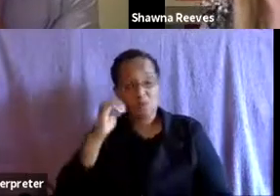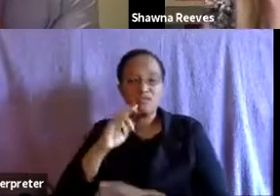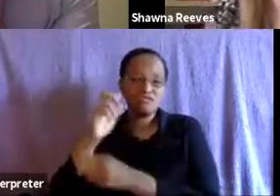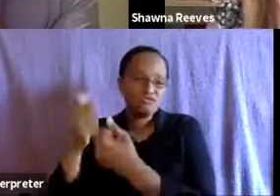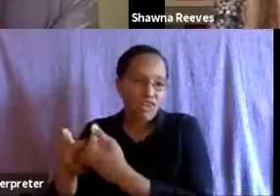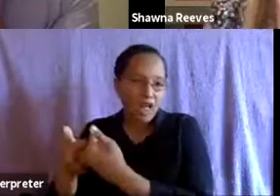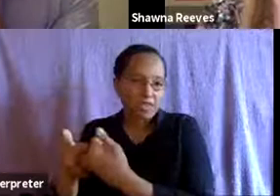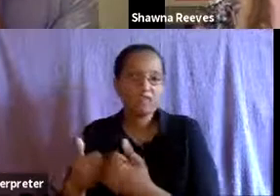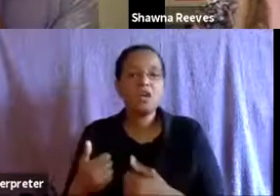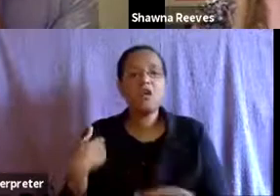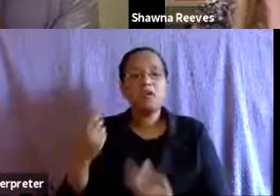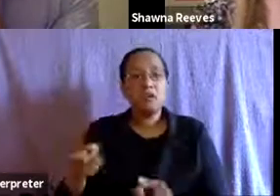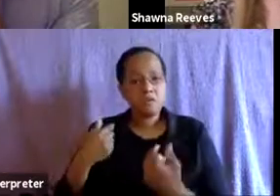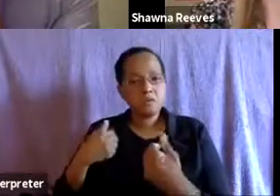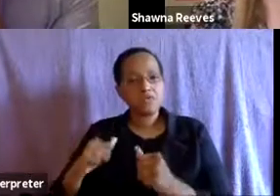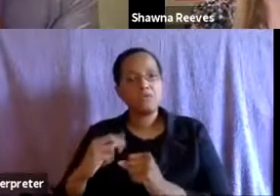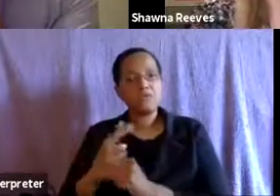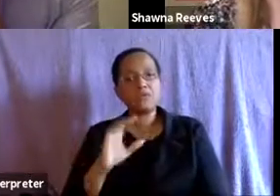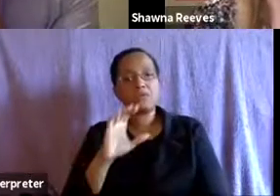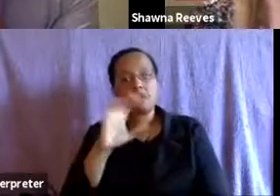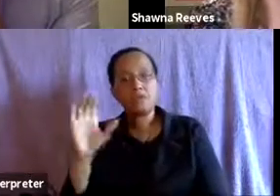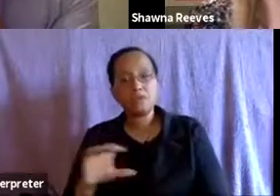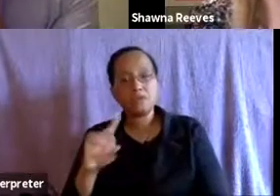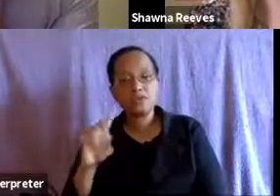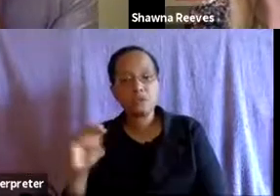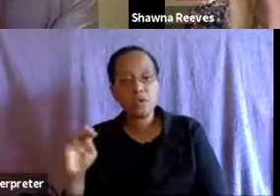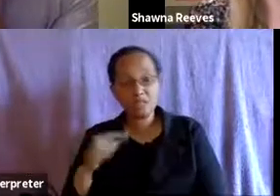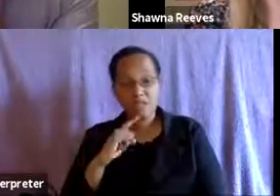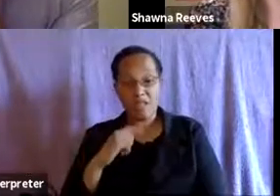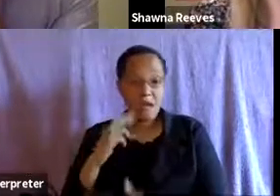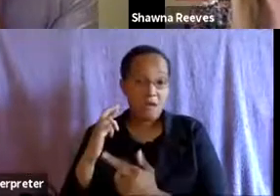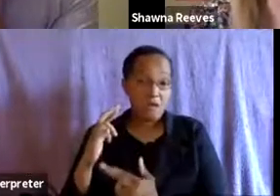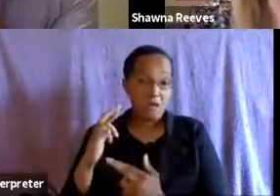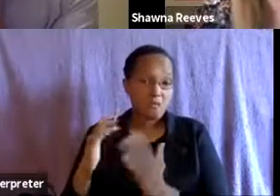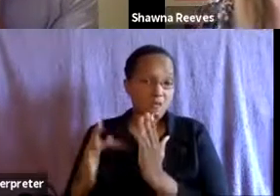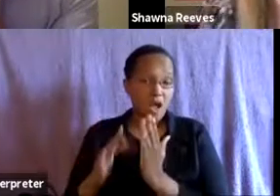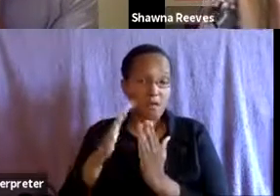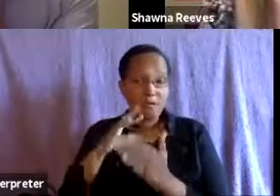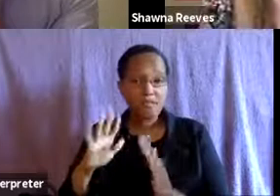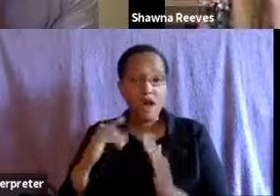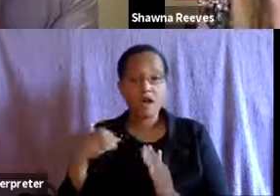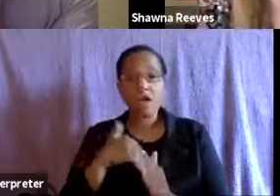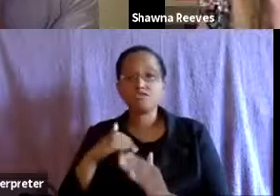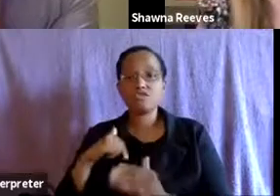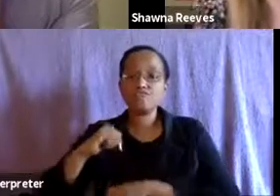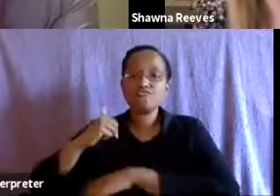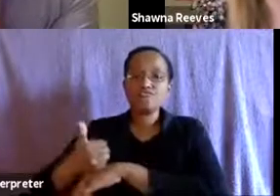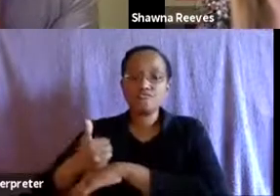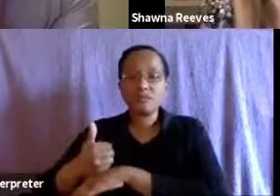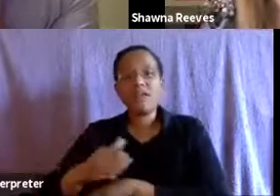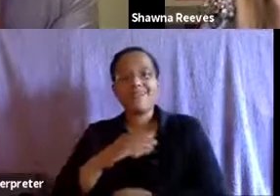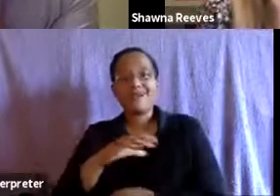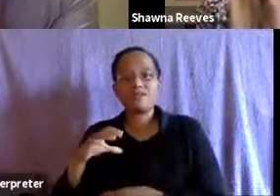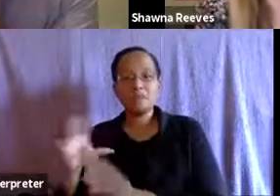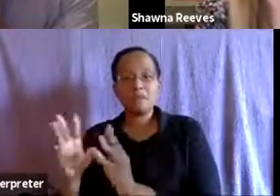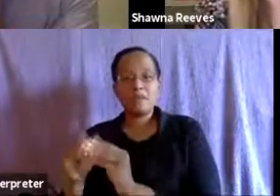case, but just to get a general list of family members to actually organize a family council remotely is kind of challenging.